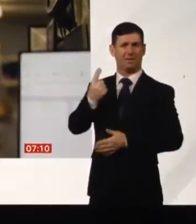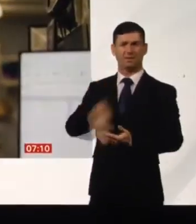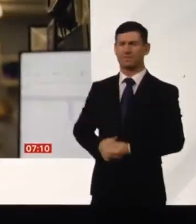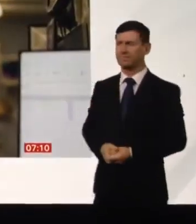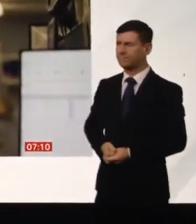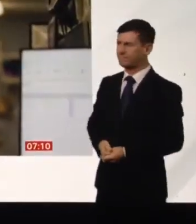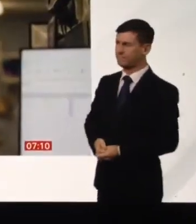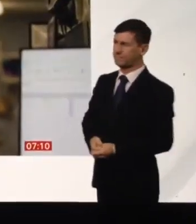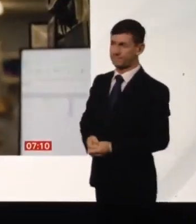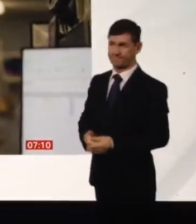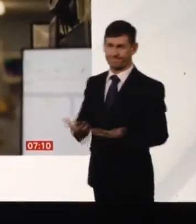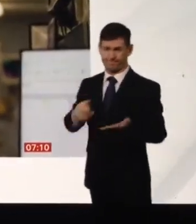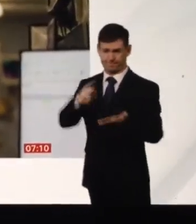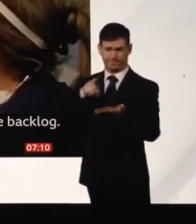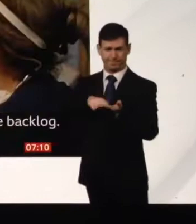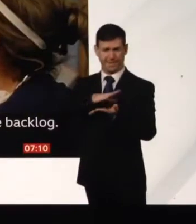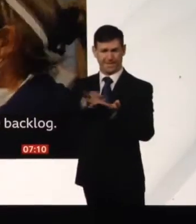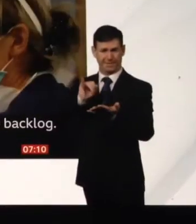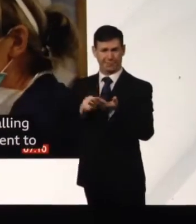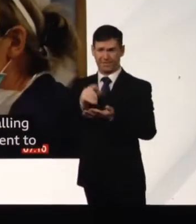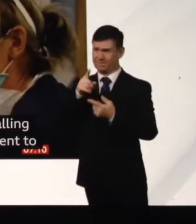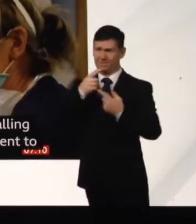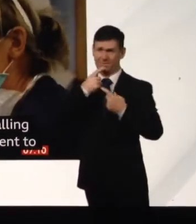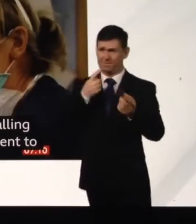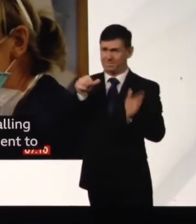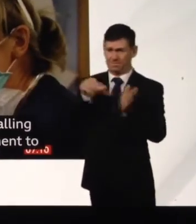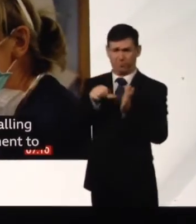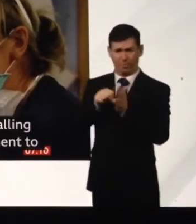Thank you.